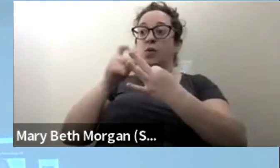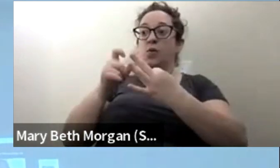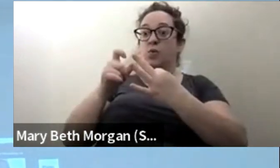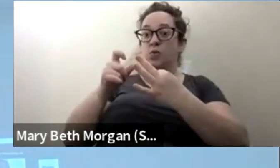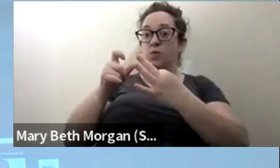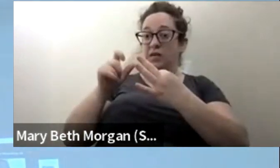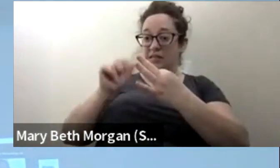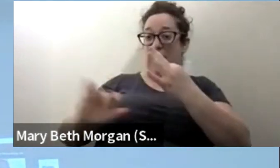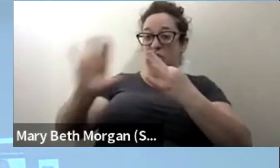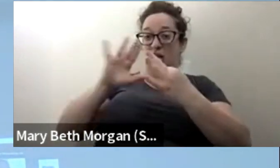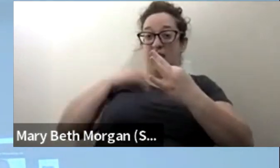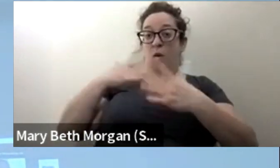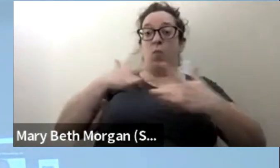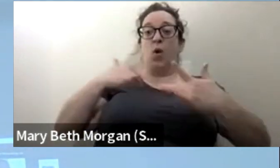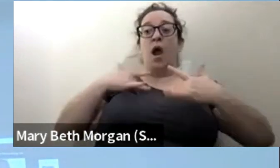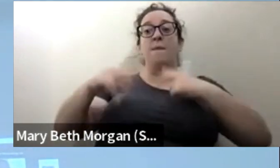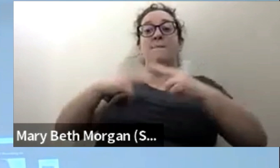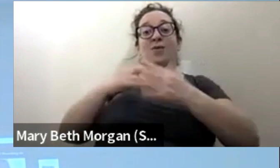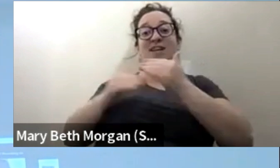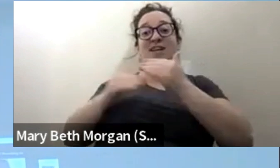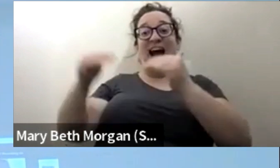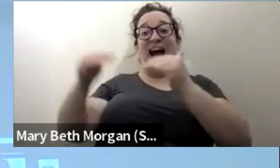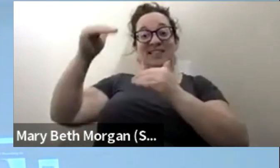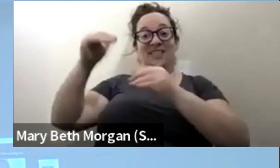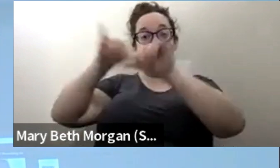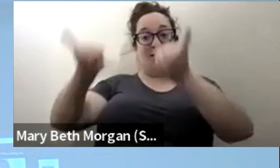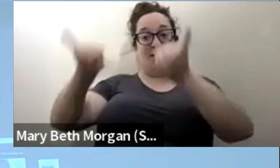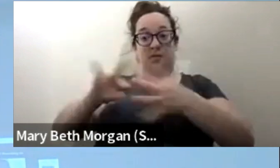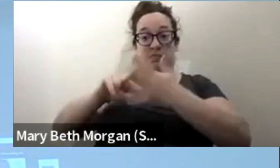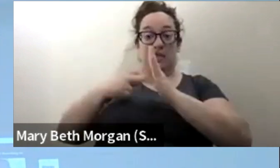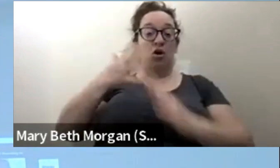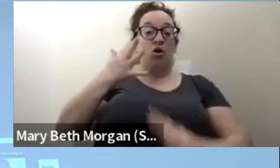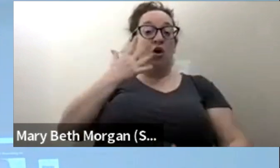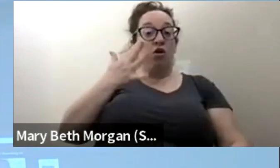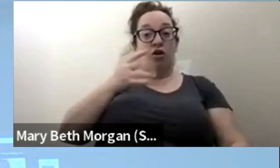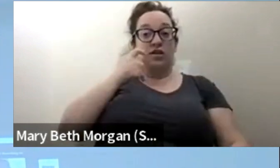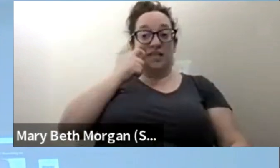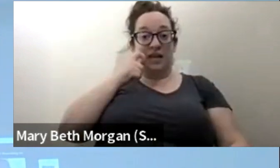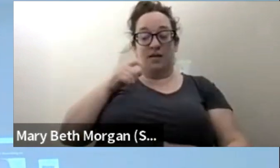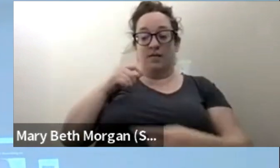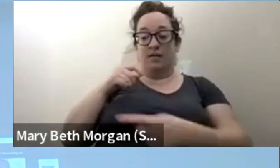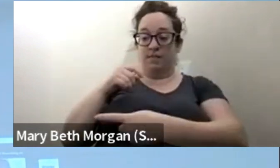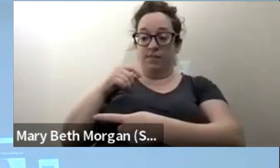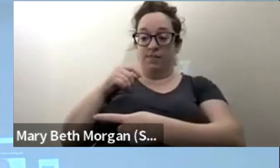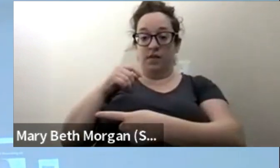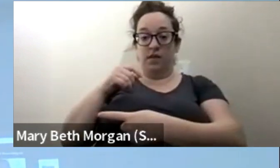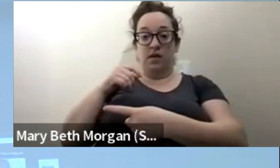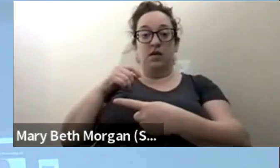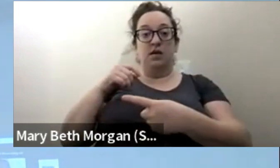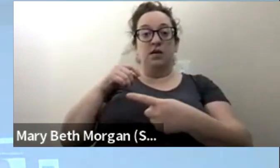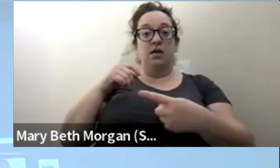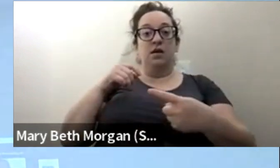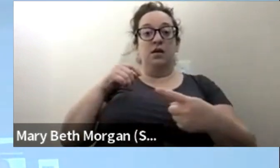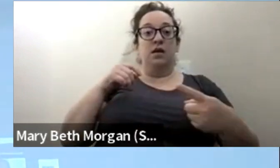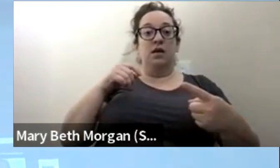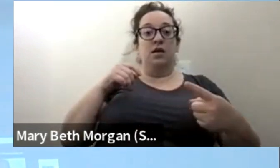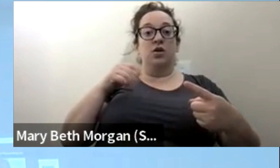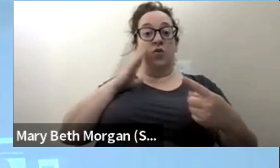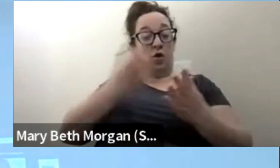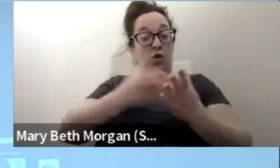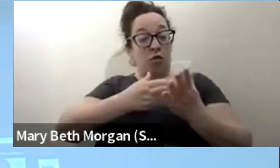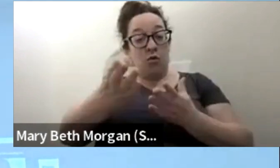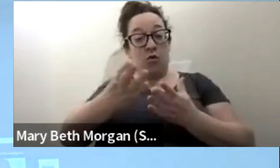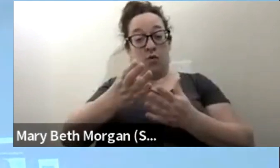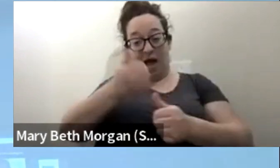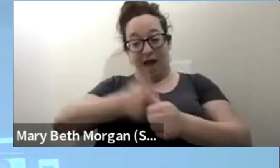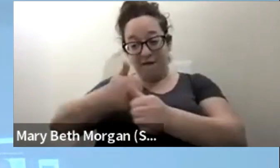for that family if they're a family that worries about caste systems. Am I making any sense? The color issues